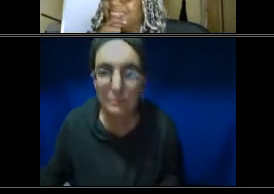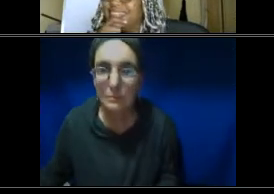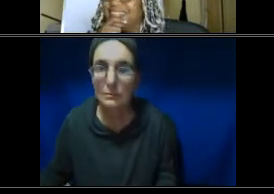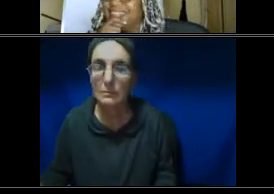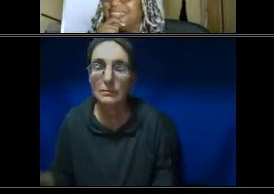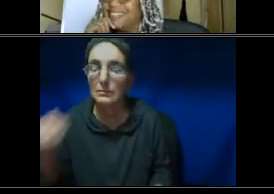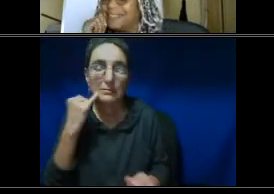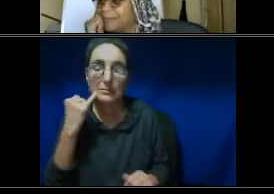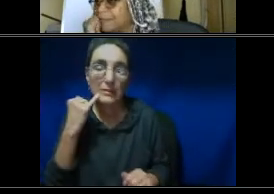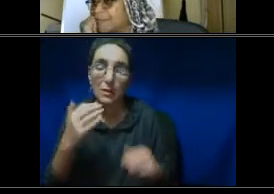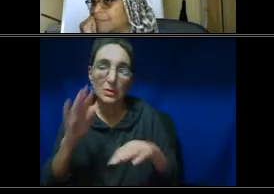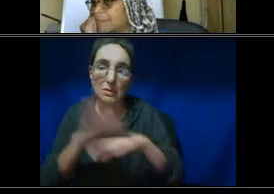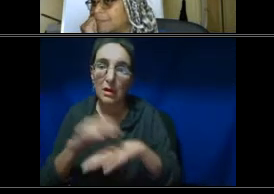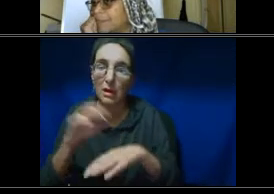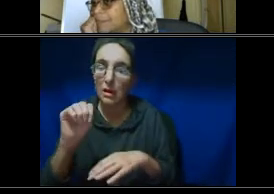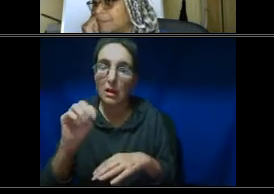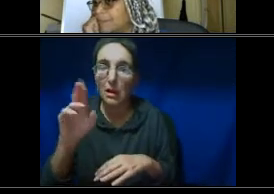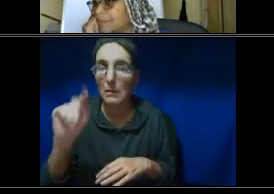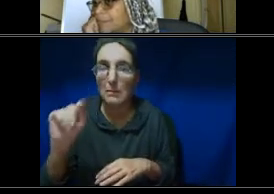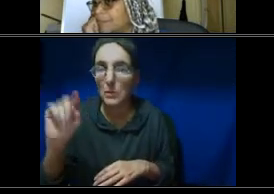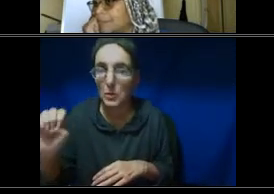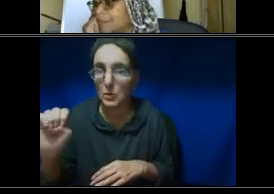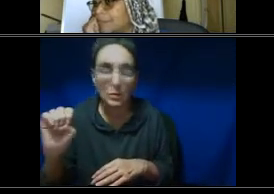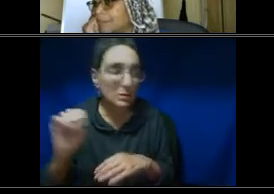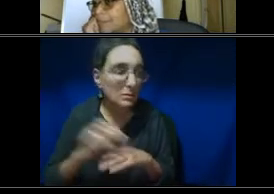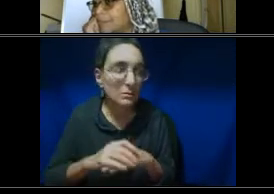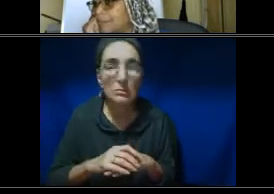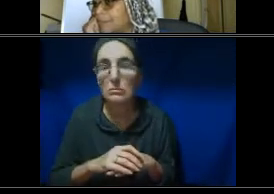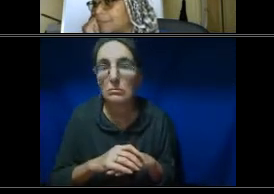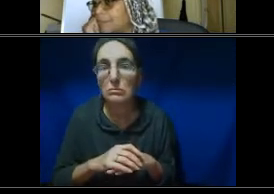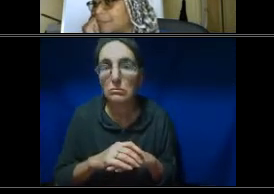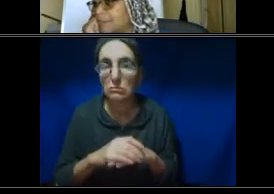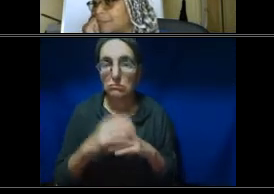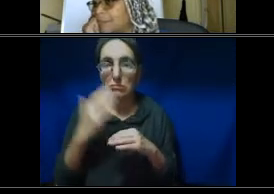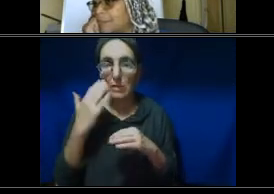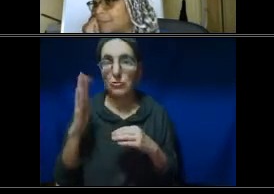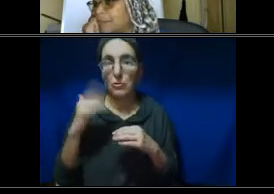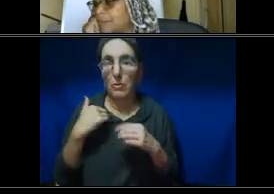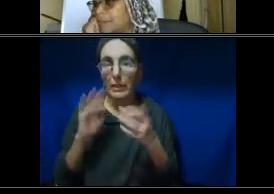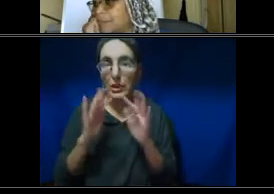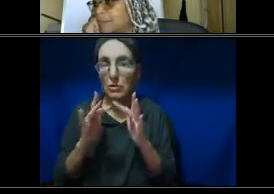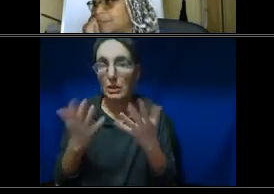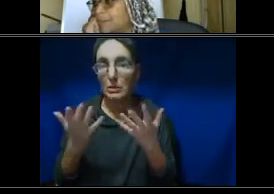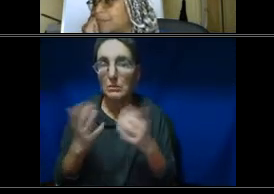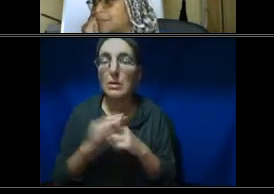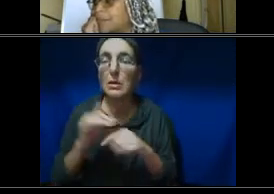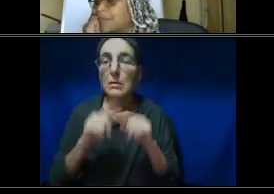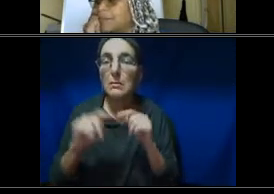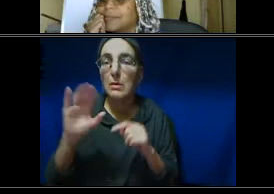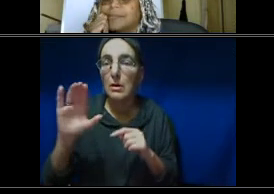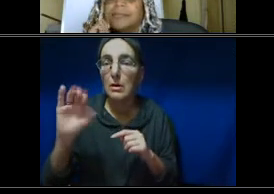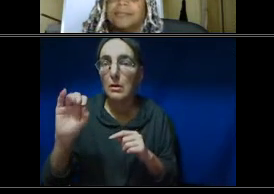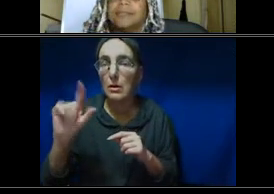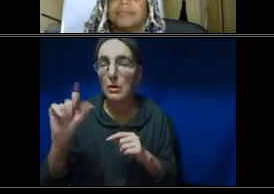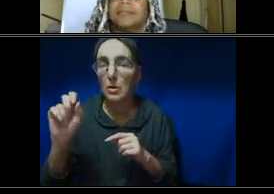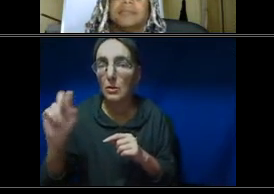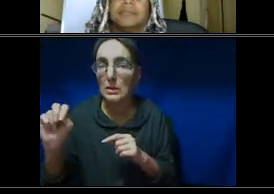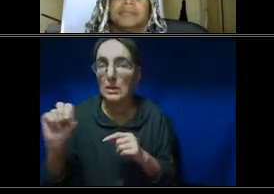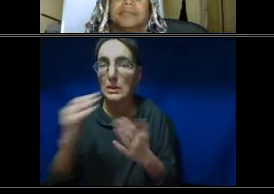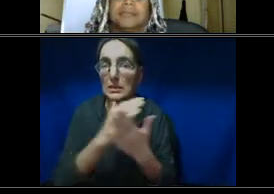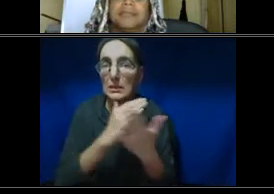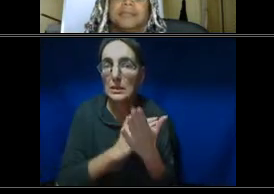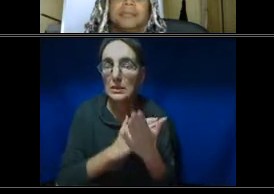know if the powers that be on the internet systems, but Colton is listed on the